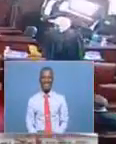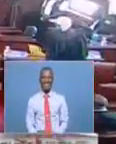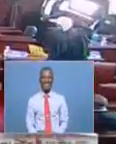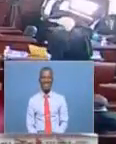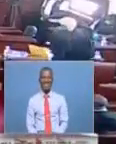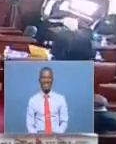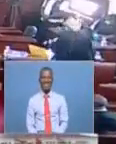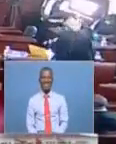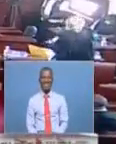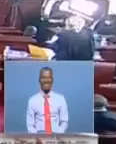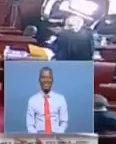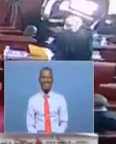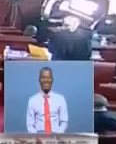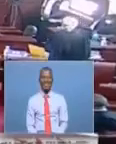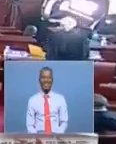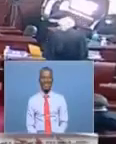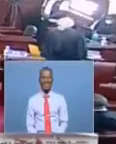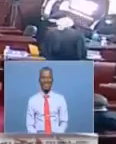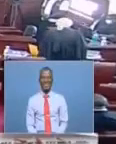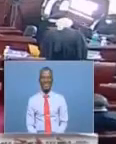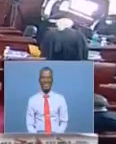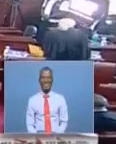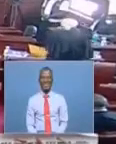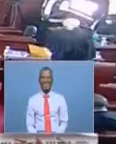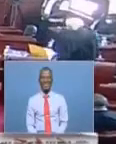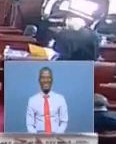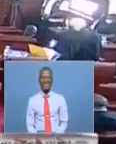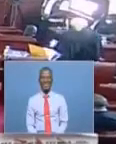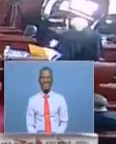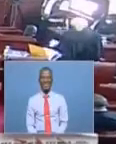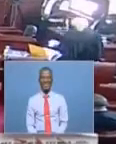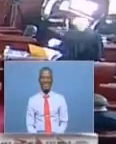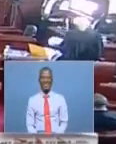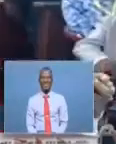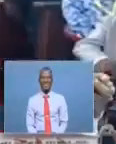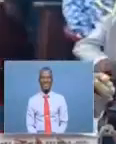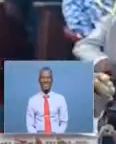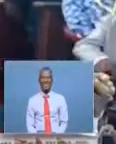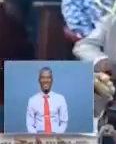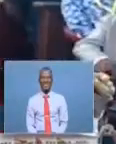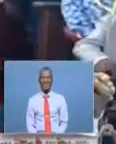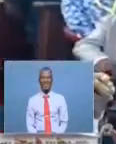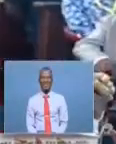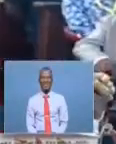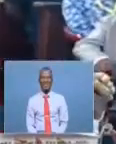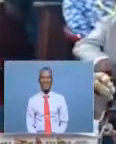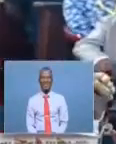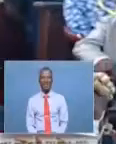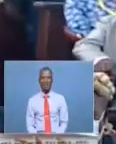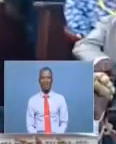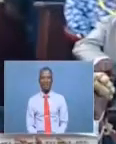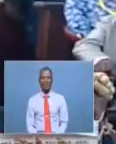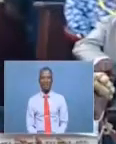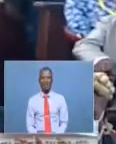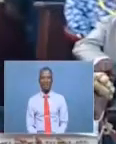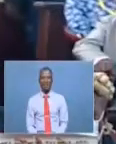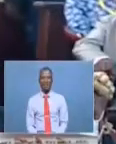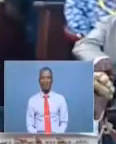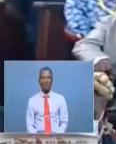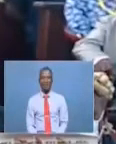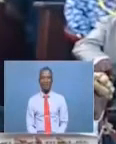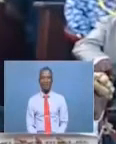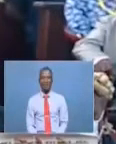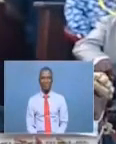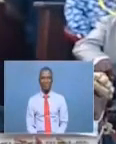very well. My lord, I will shortly be done. I will shortly be done.